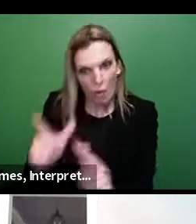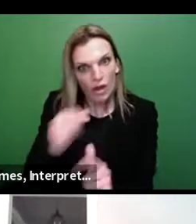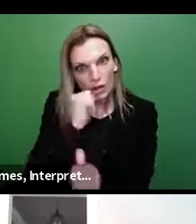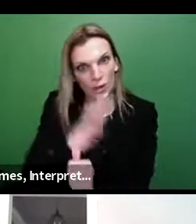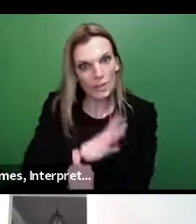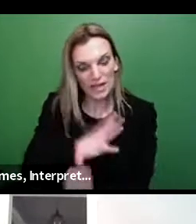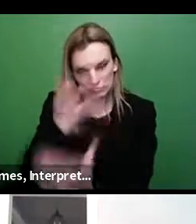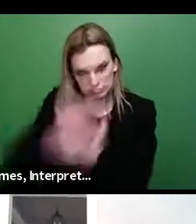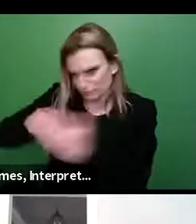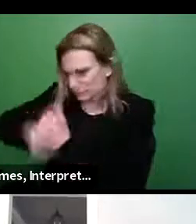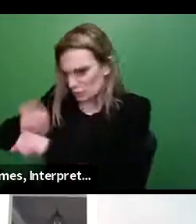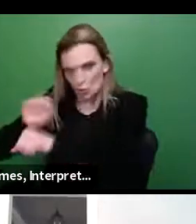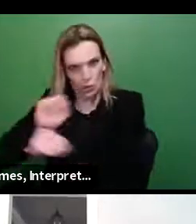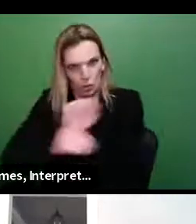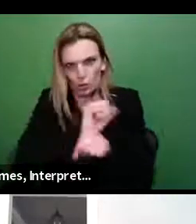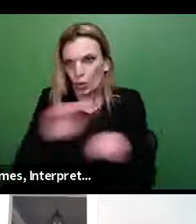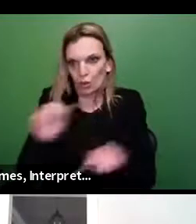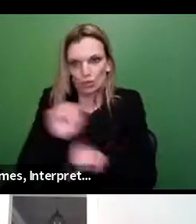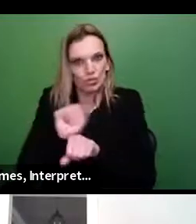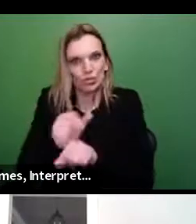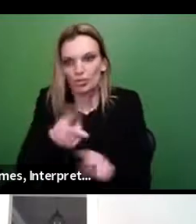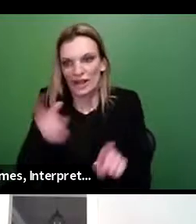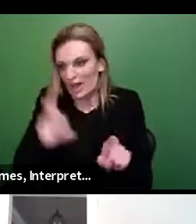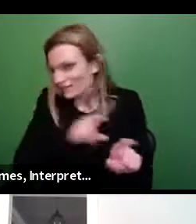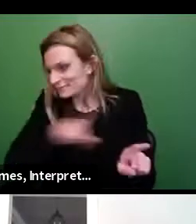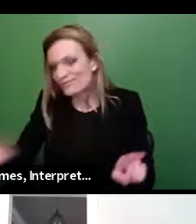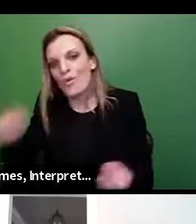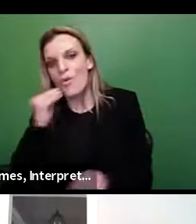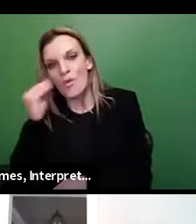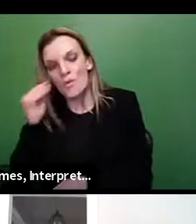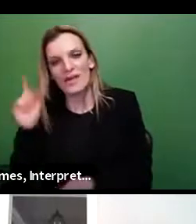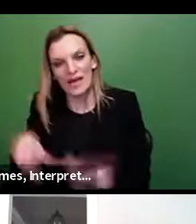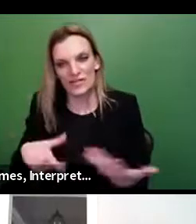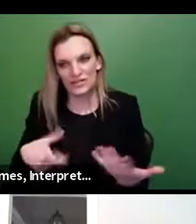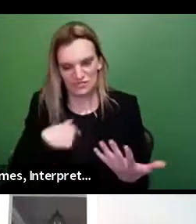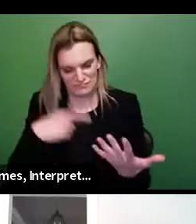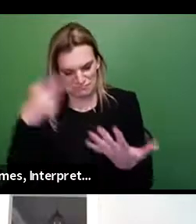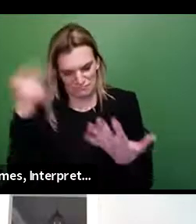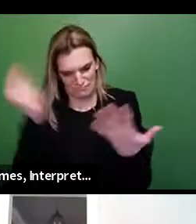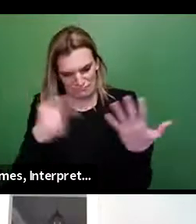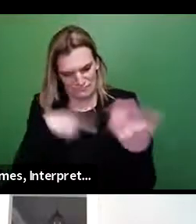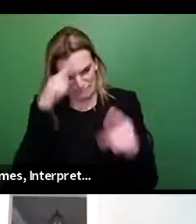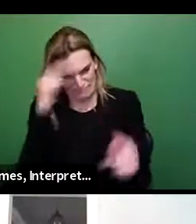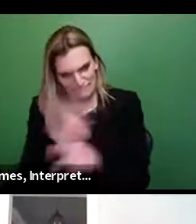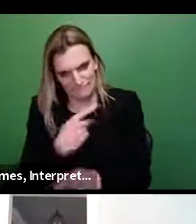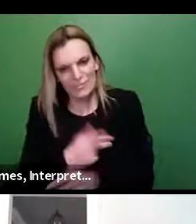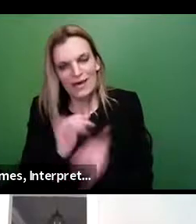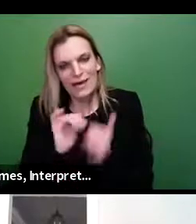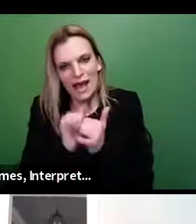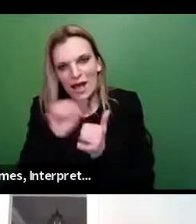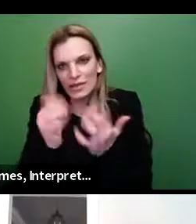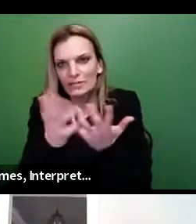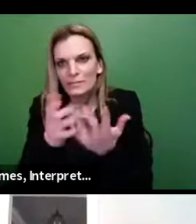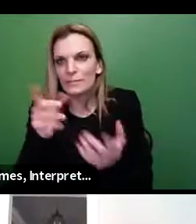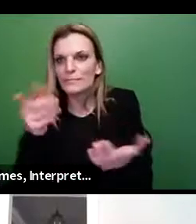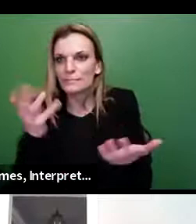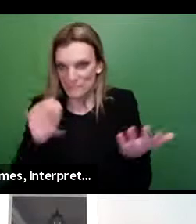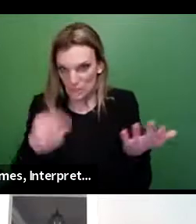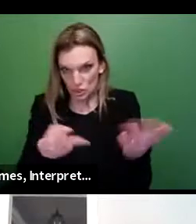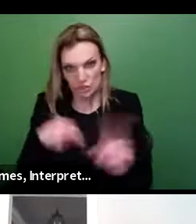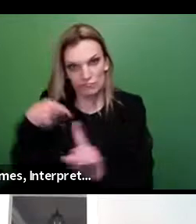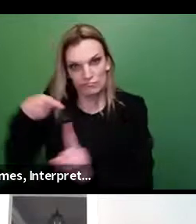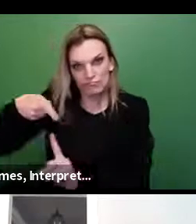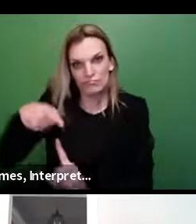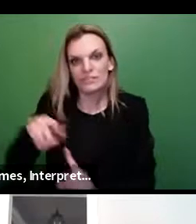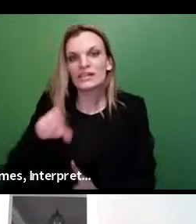Budget to try to get research on how that data breaks down here in Michigan specifically. And what we found, what DTMB